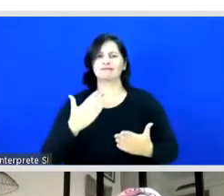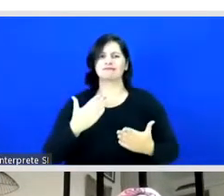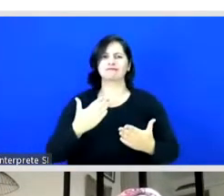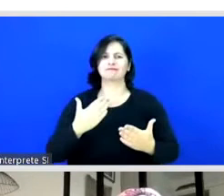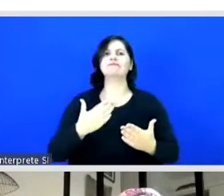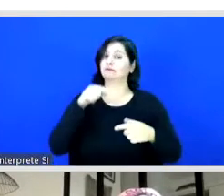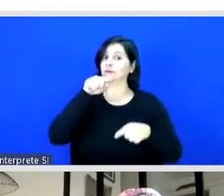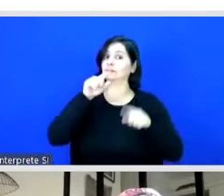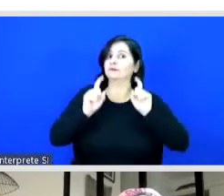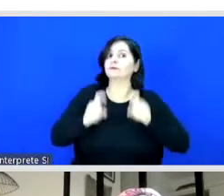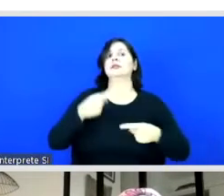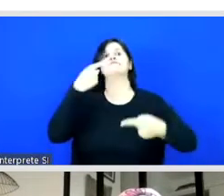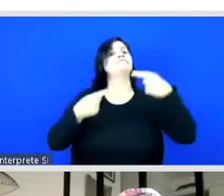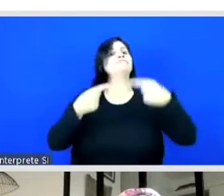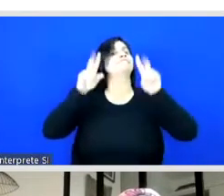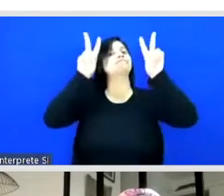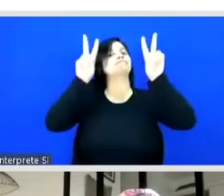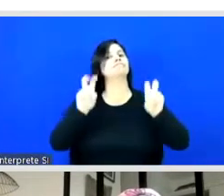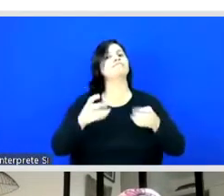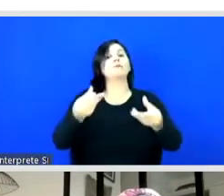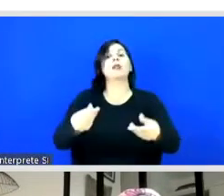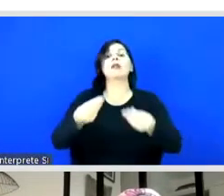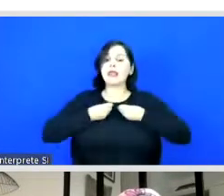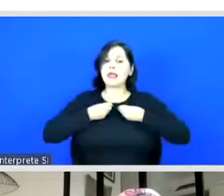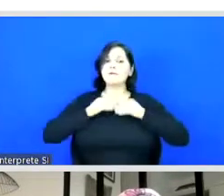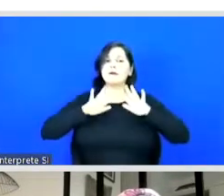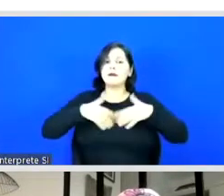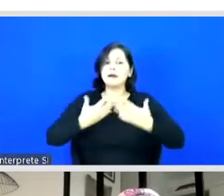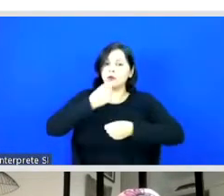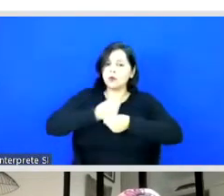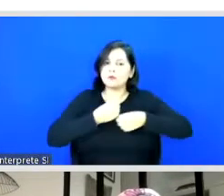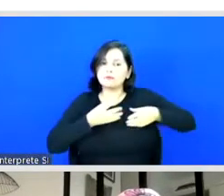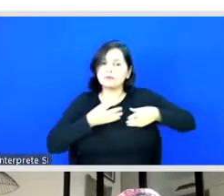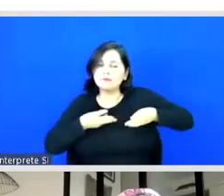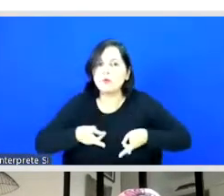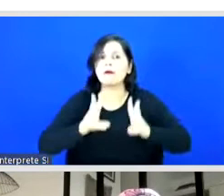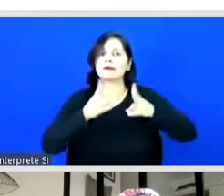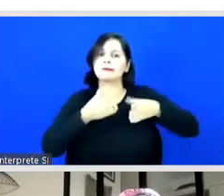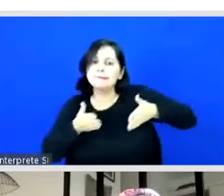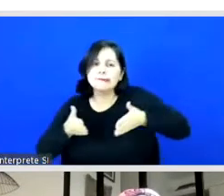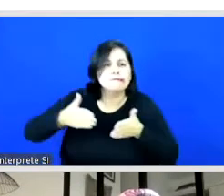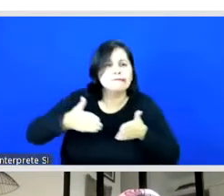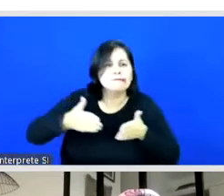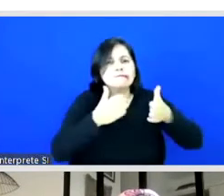back better, but building forward for justice, equality, and sustainability.